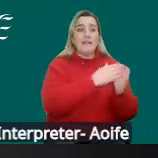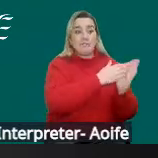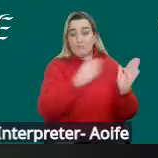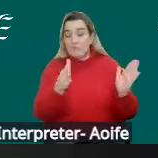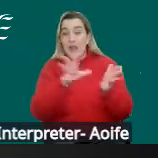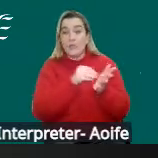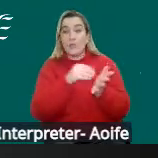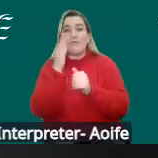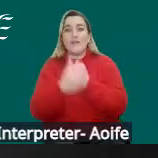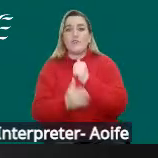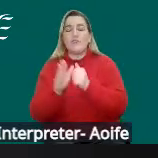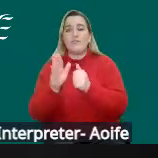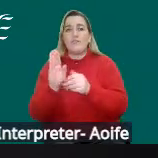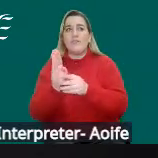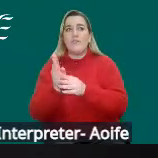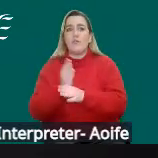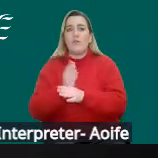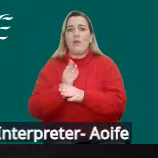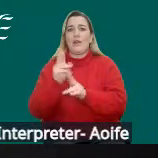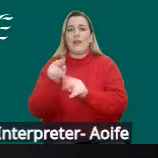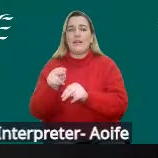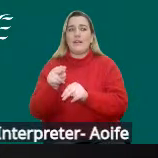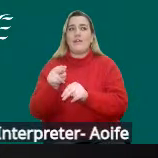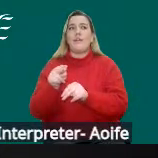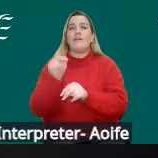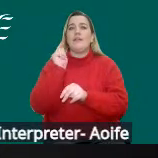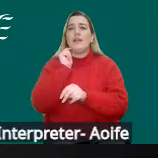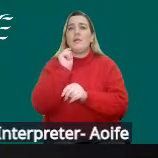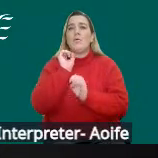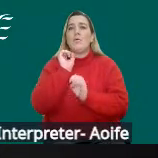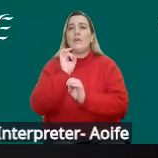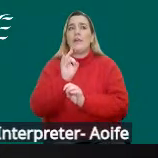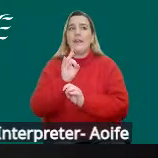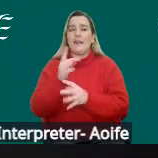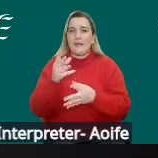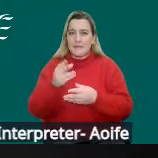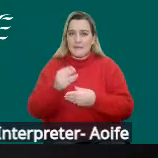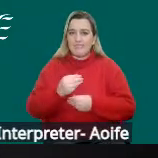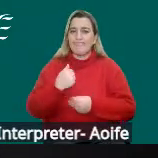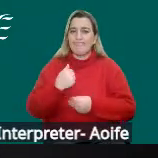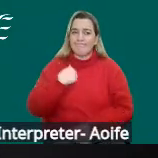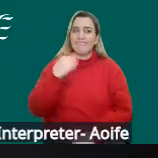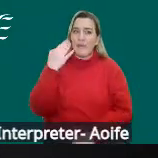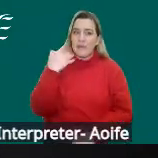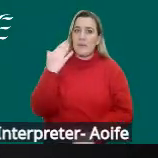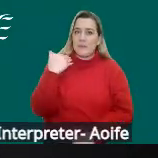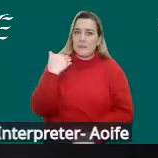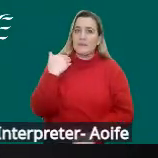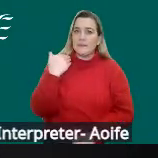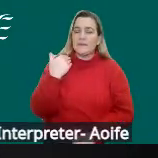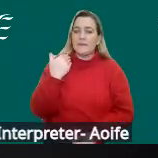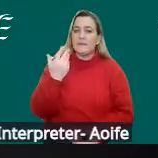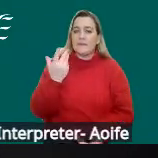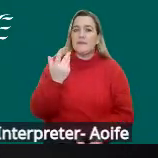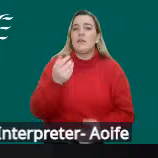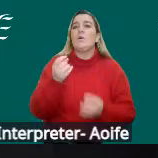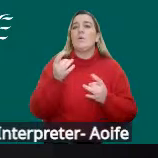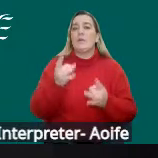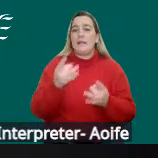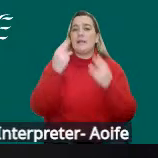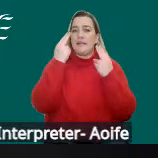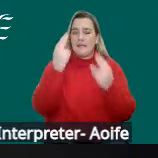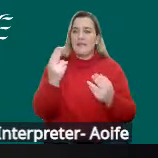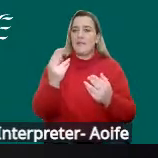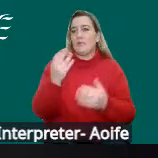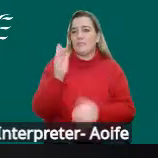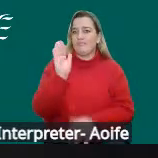could think about it, okay, I am in the menopause. And then I said, right, okay, we need to go and do something